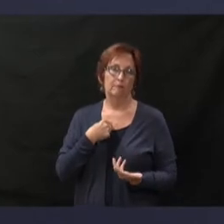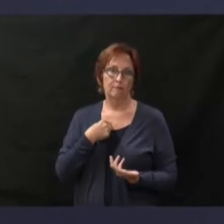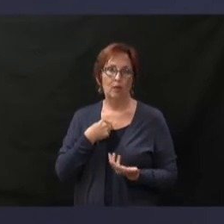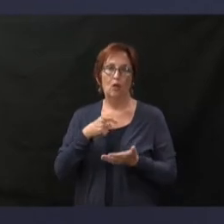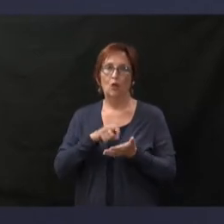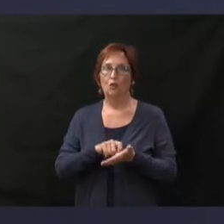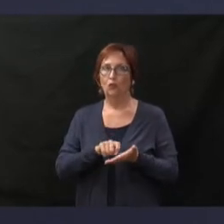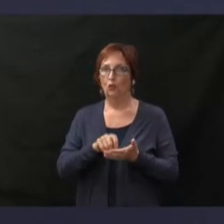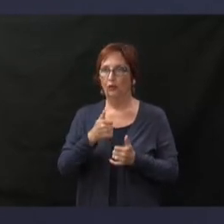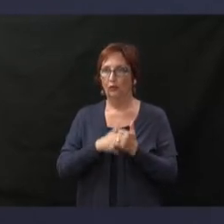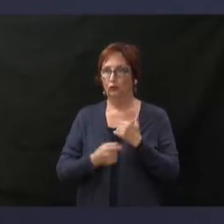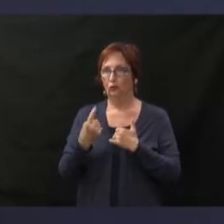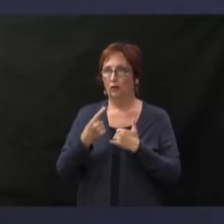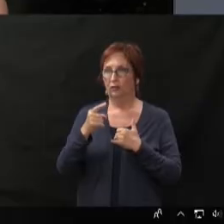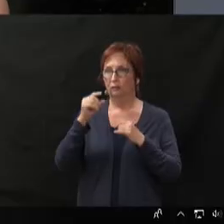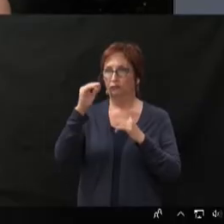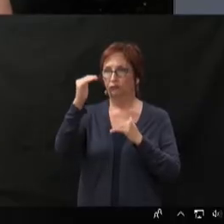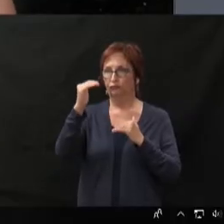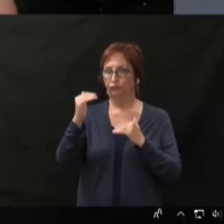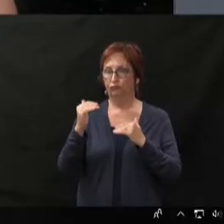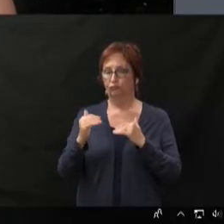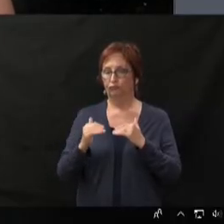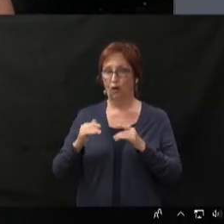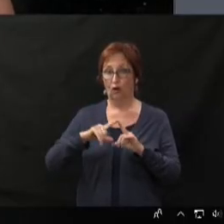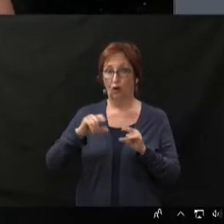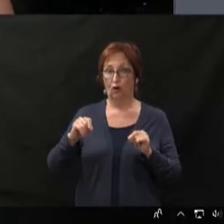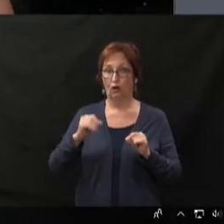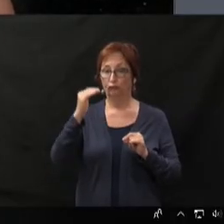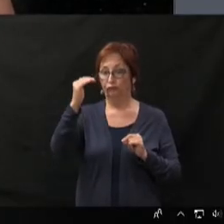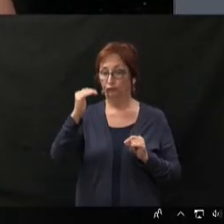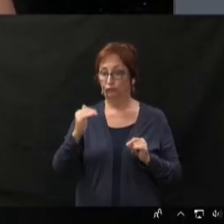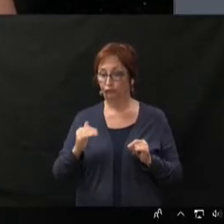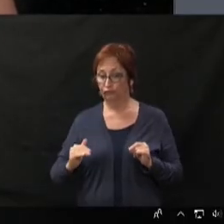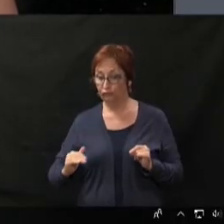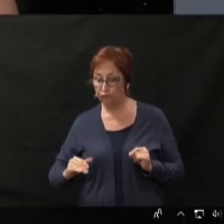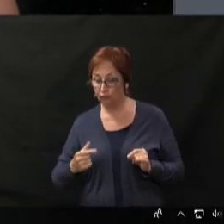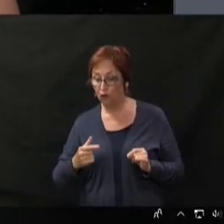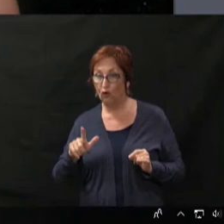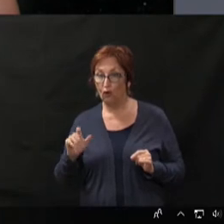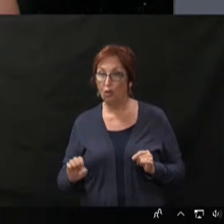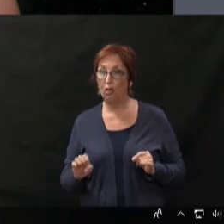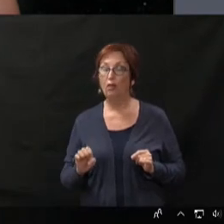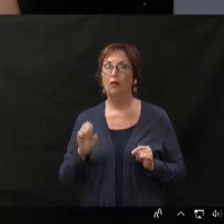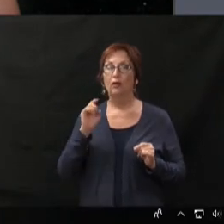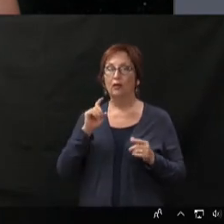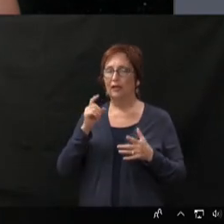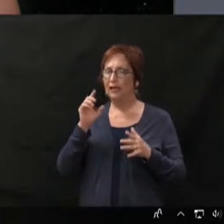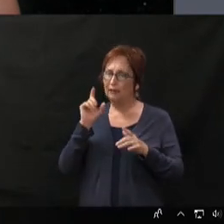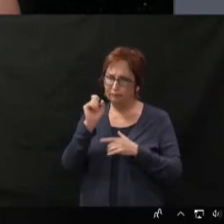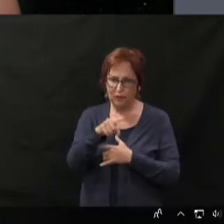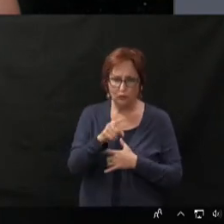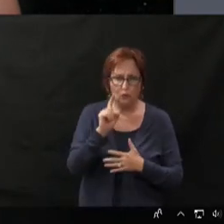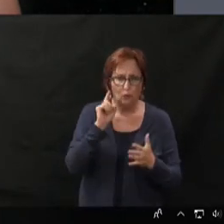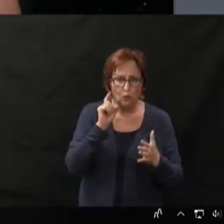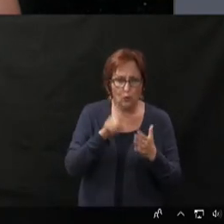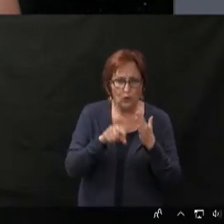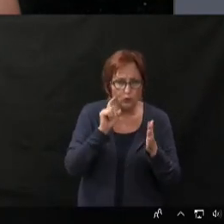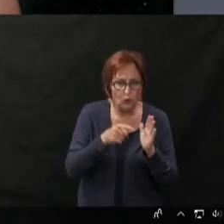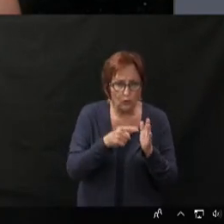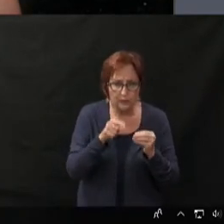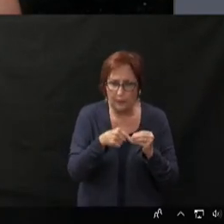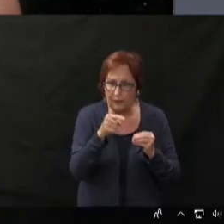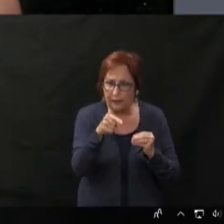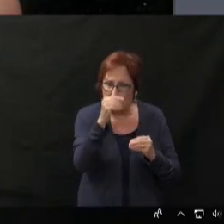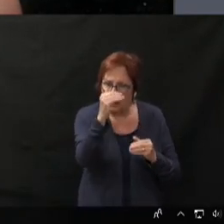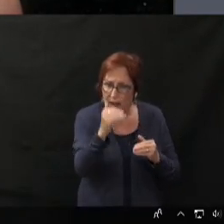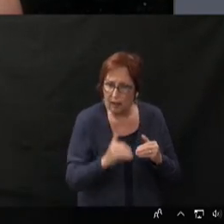wrote each of these on a card all the way down to goal, and I said, what do you notice about those? And he said,